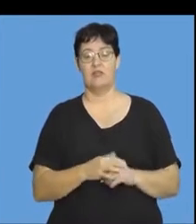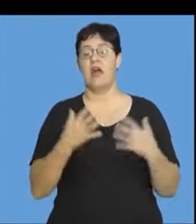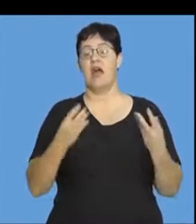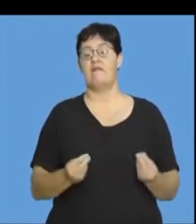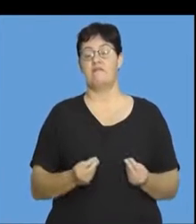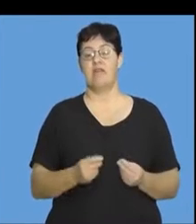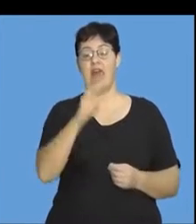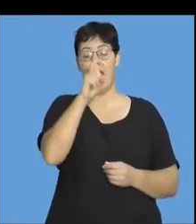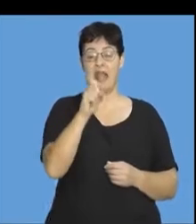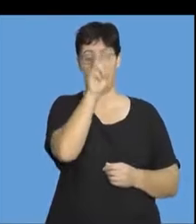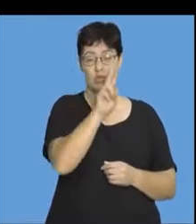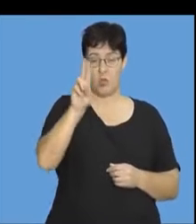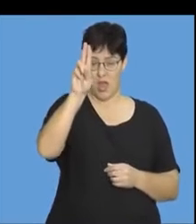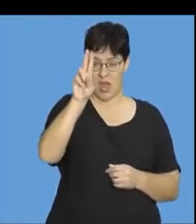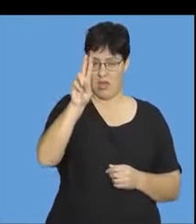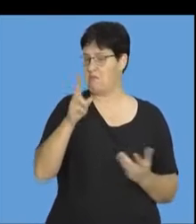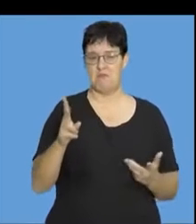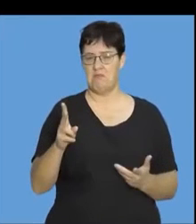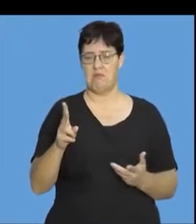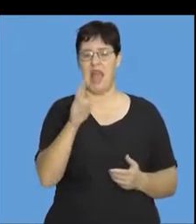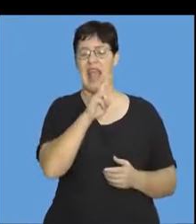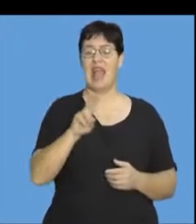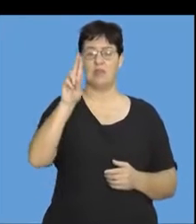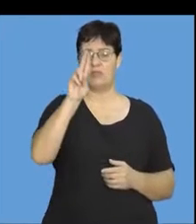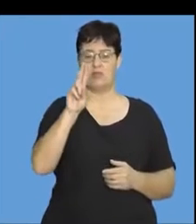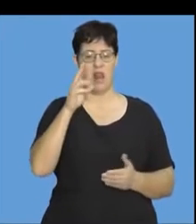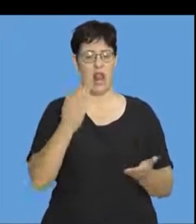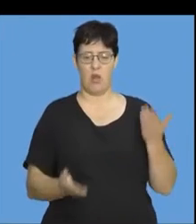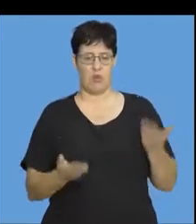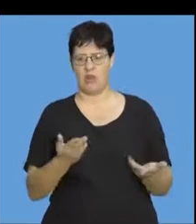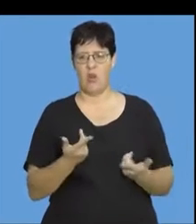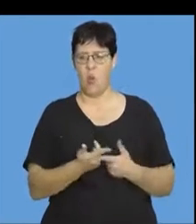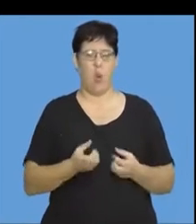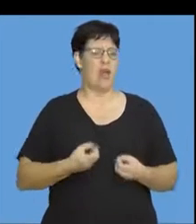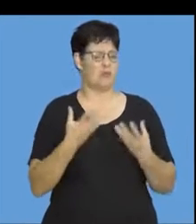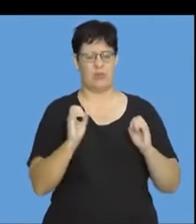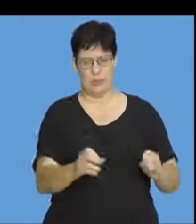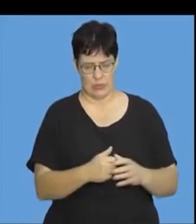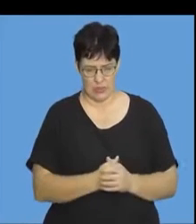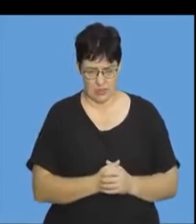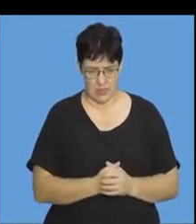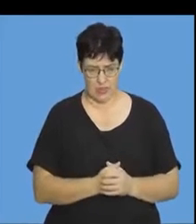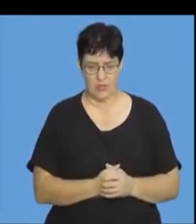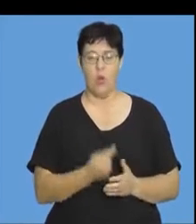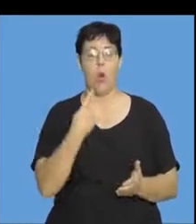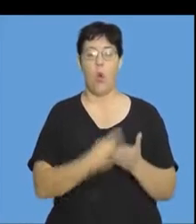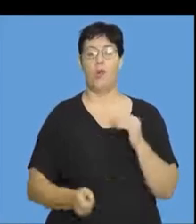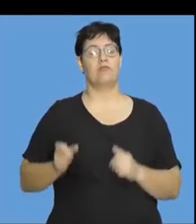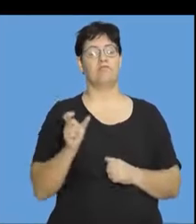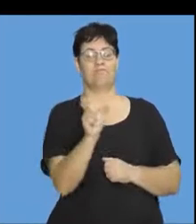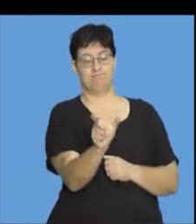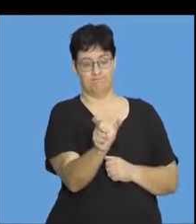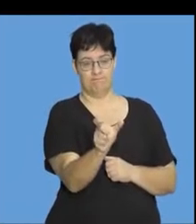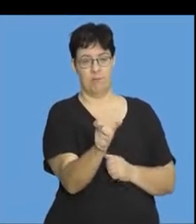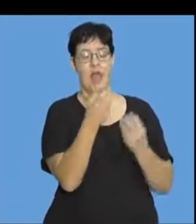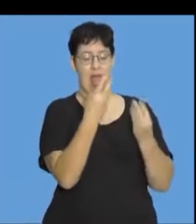x squared, that has nothing to do with exponential equations or expression. It's just a term that